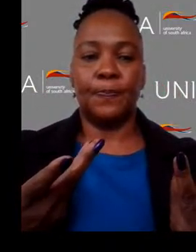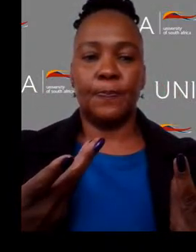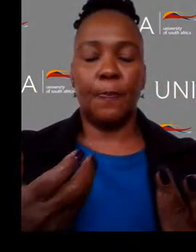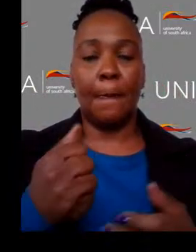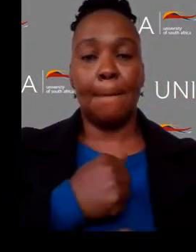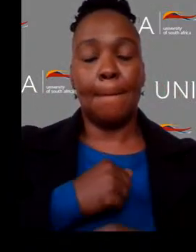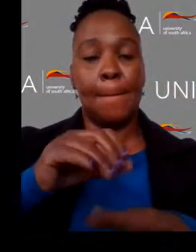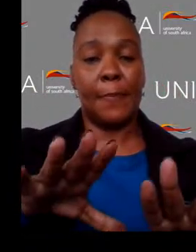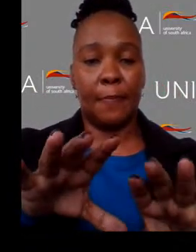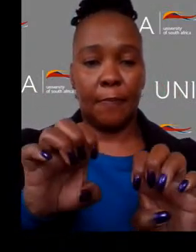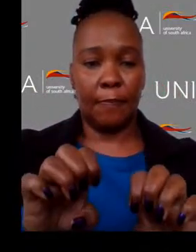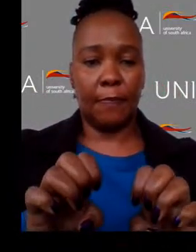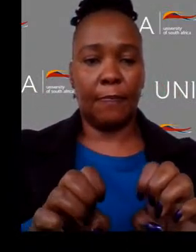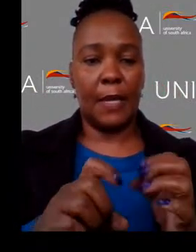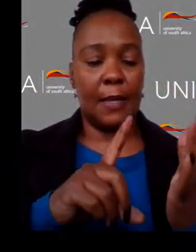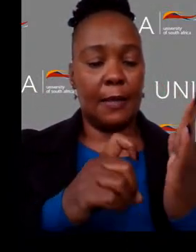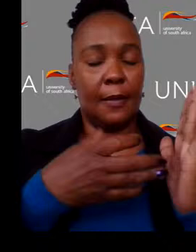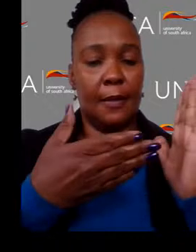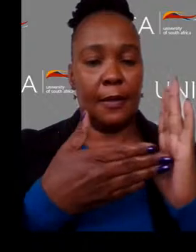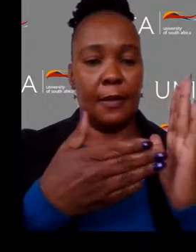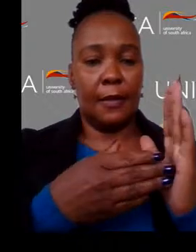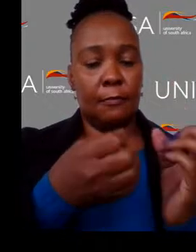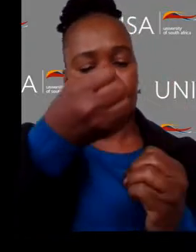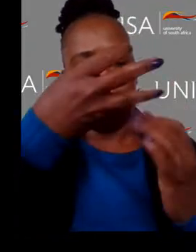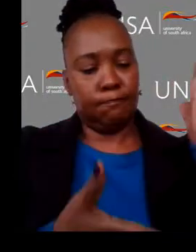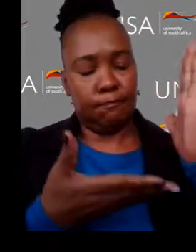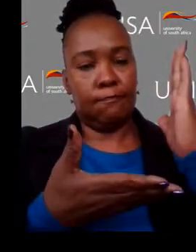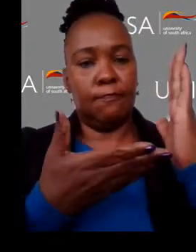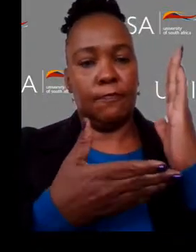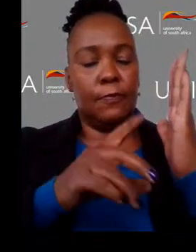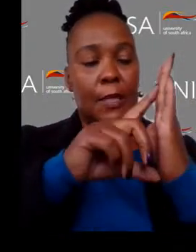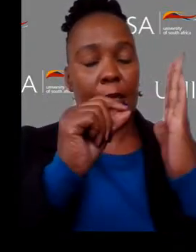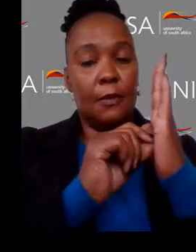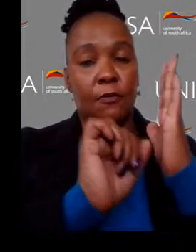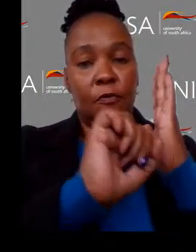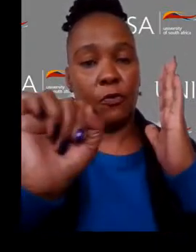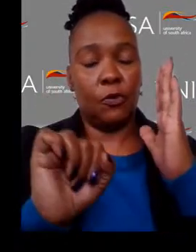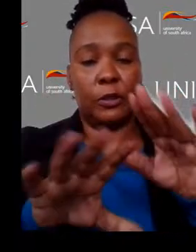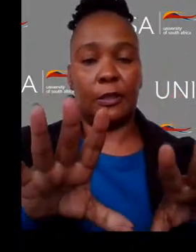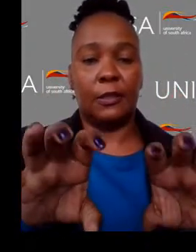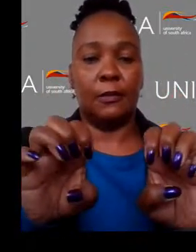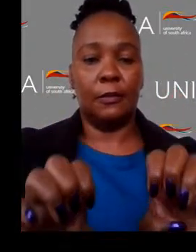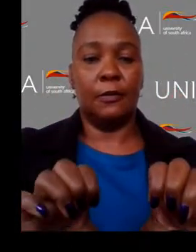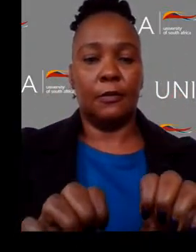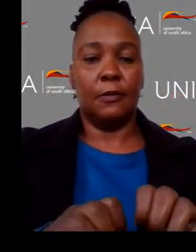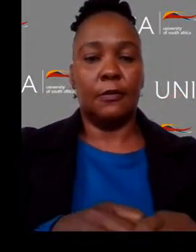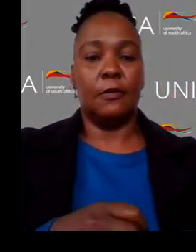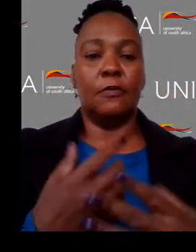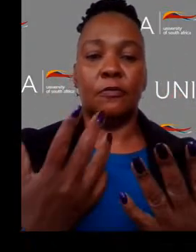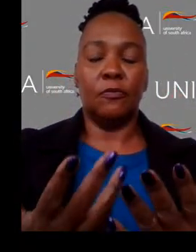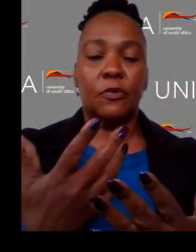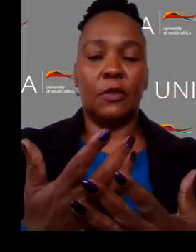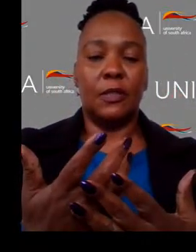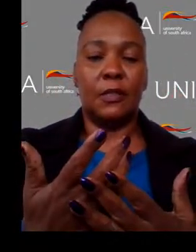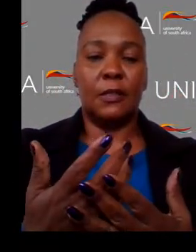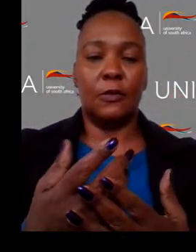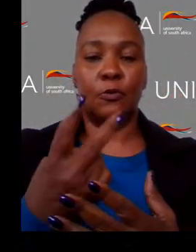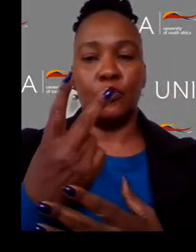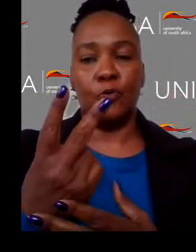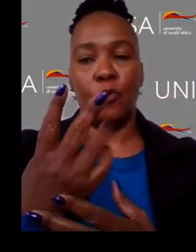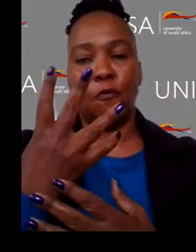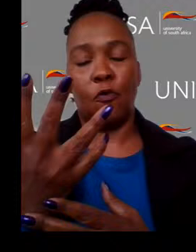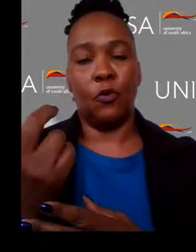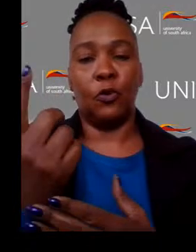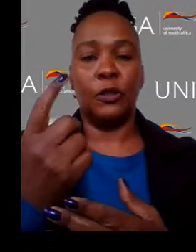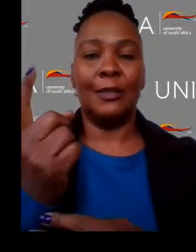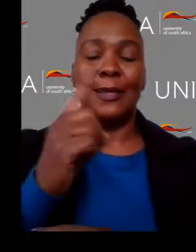myExams. You click on that, it will list the dates of the exams. Just note, it's only today's date and 4 days in advance.